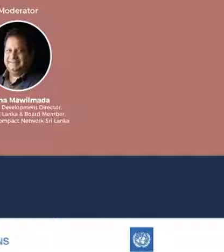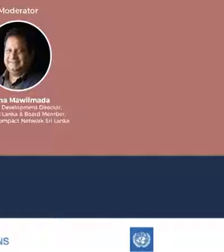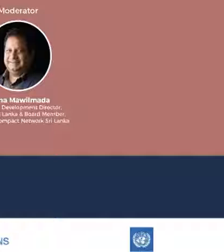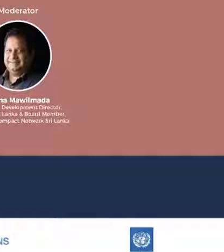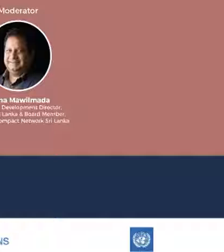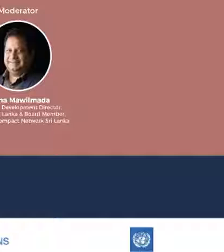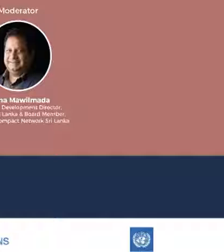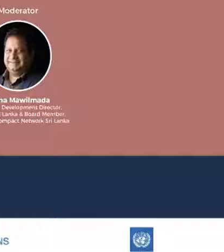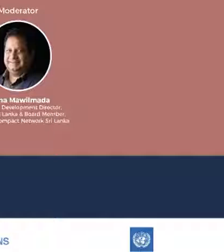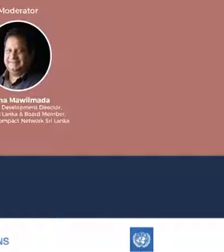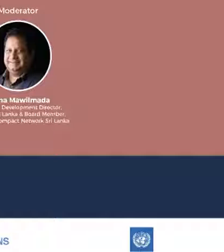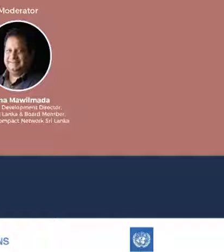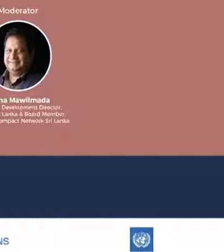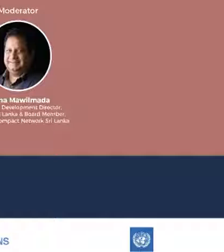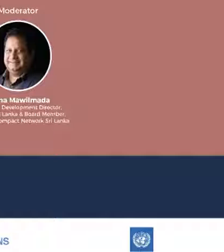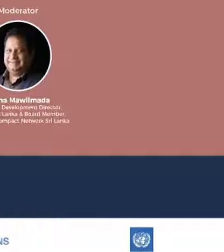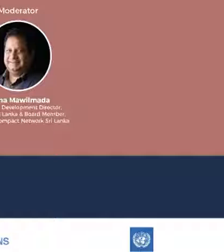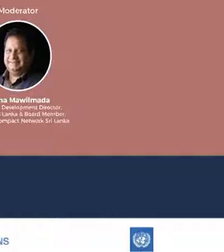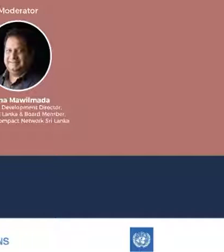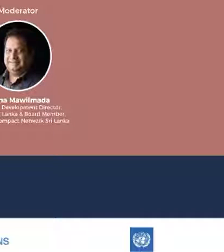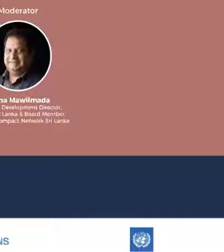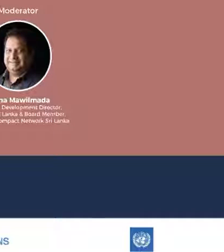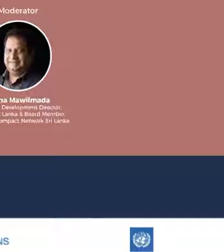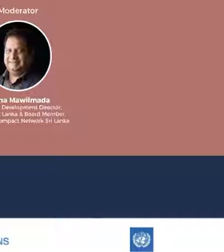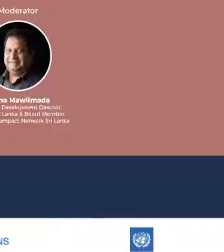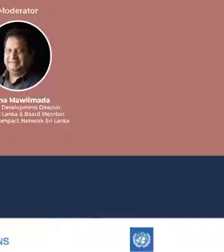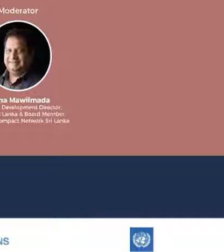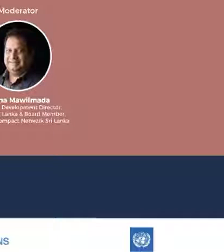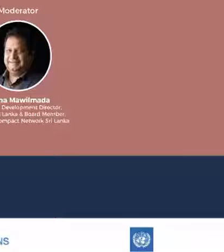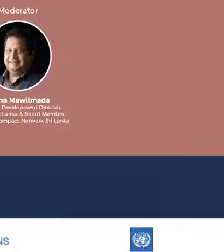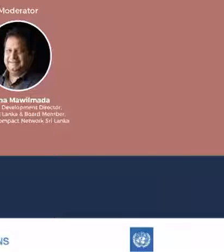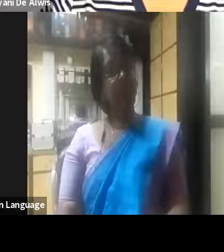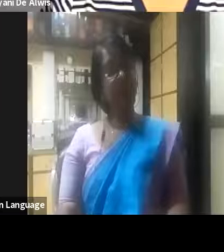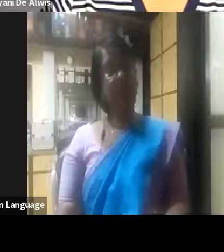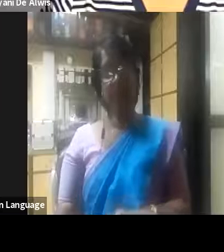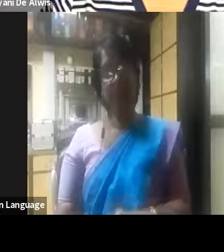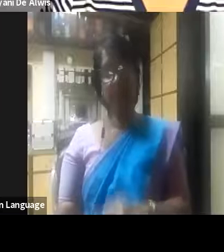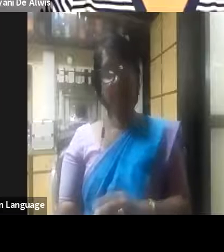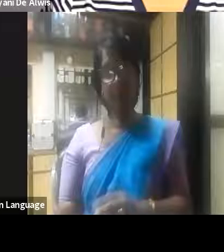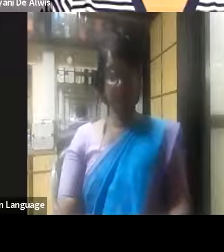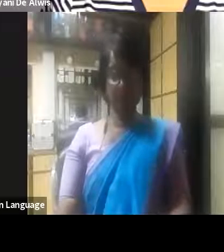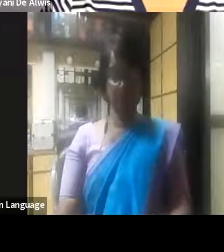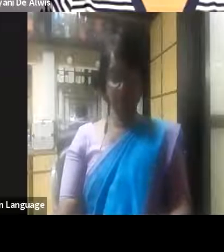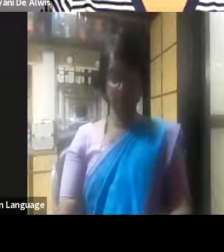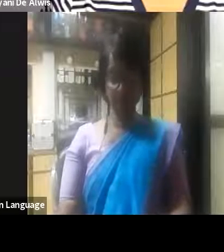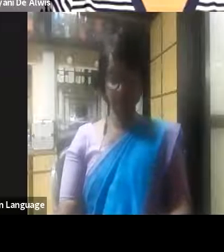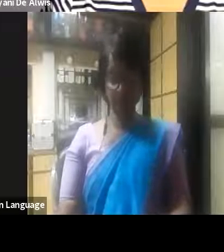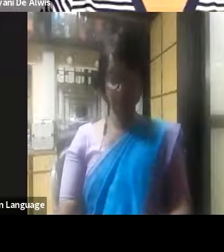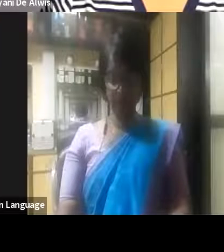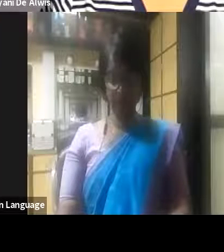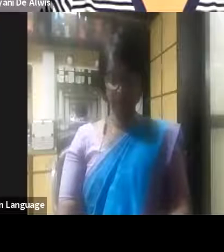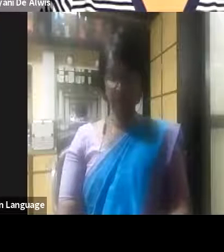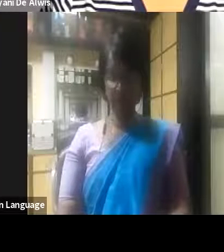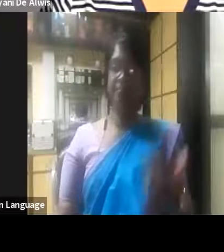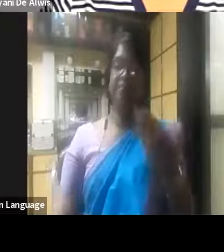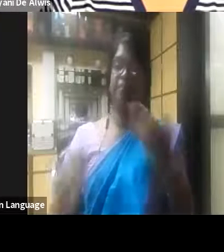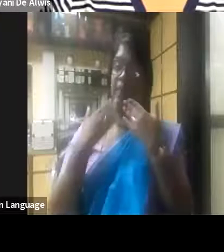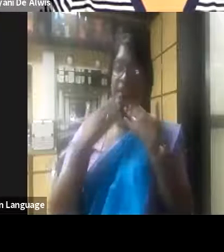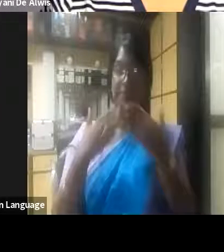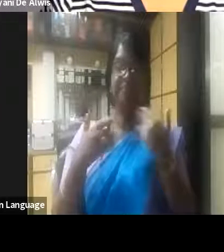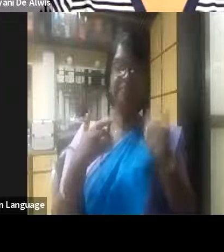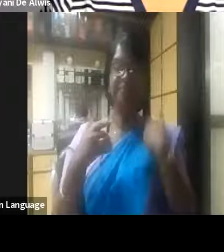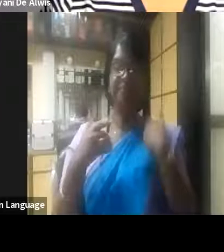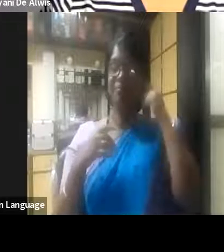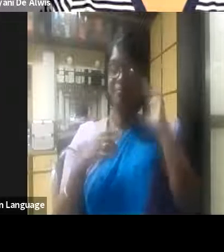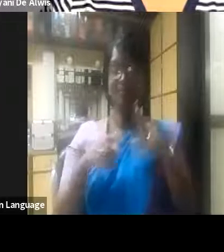Lanka. Mr. Arunama Vilmada, over to you to kick us off. Thank you, Janani. I hope you can hear